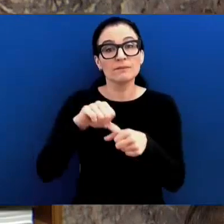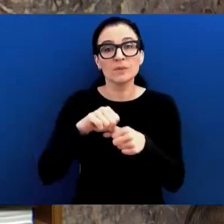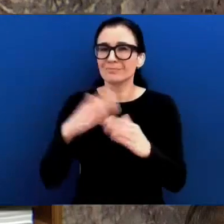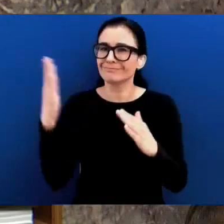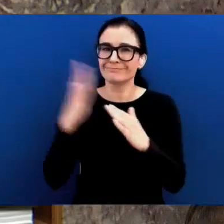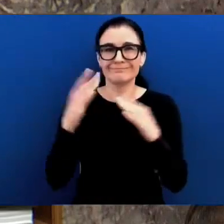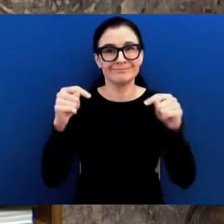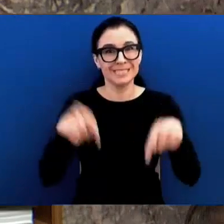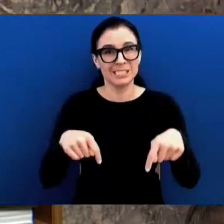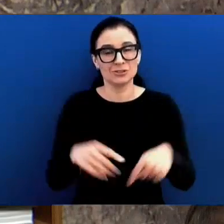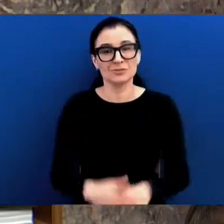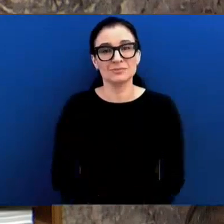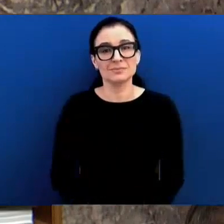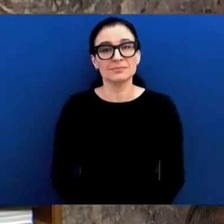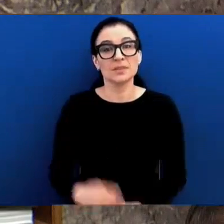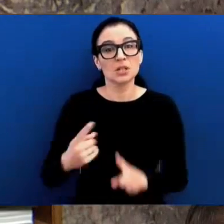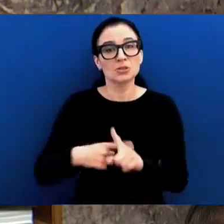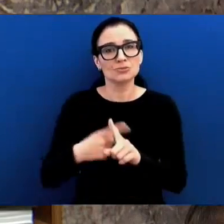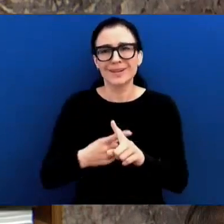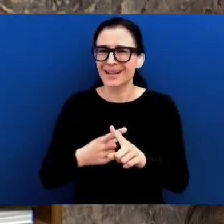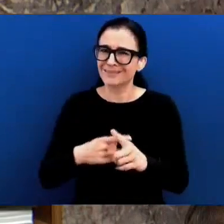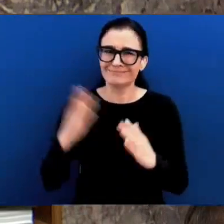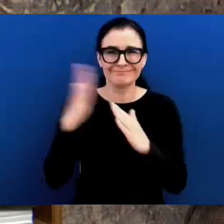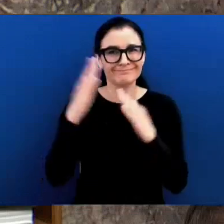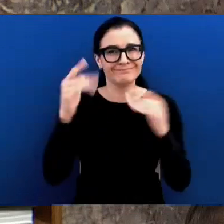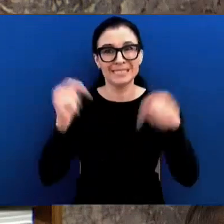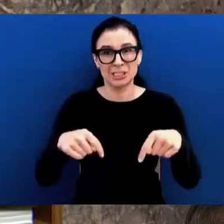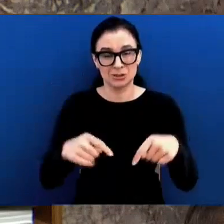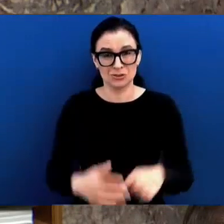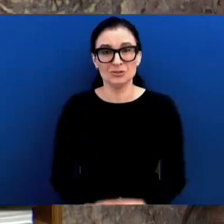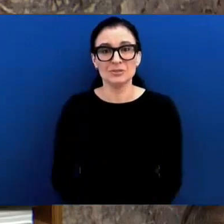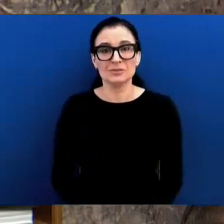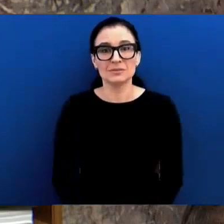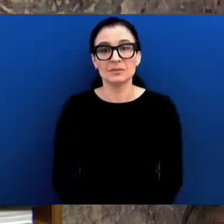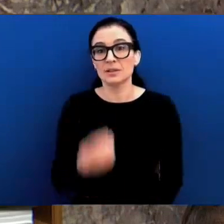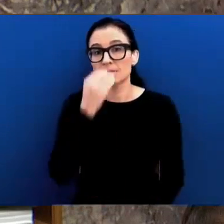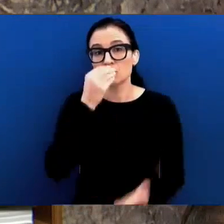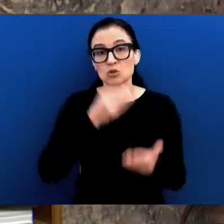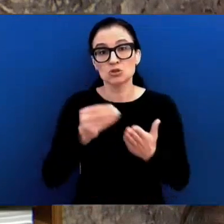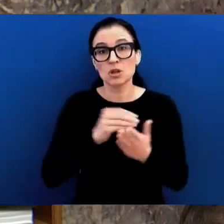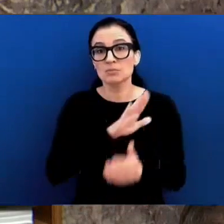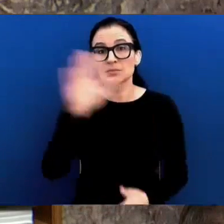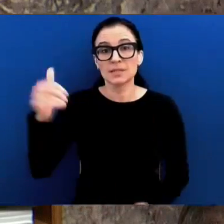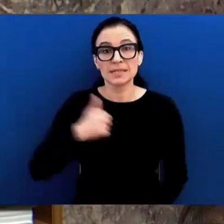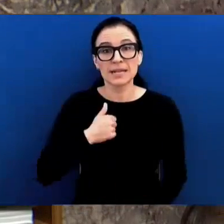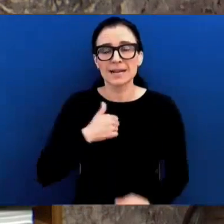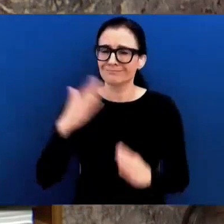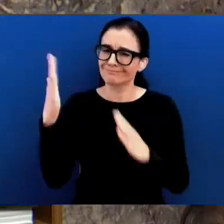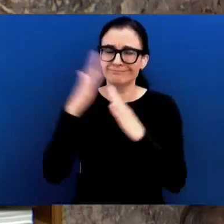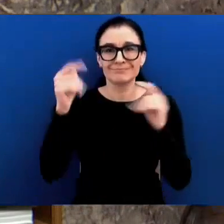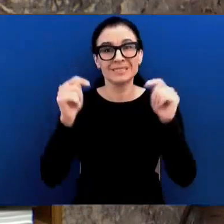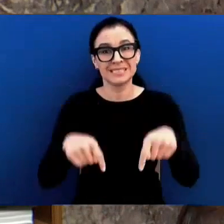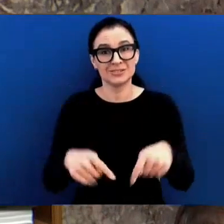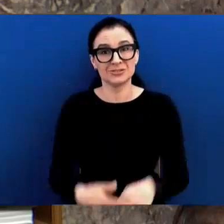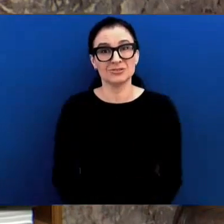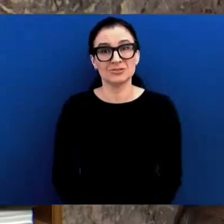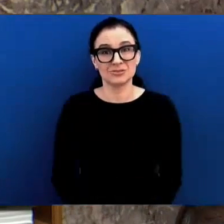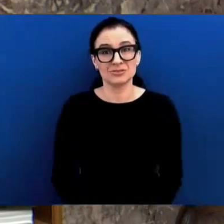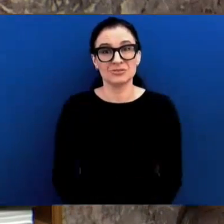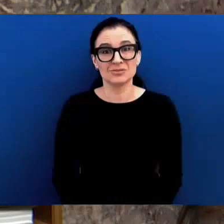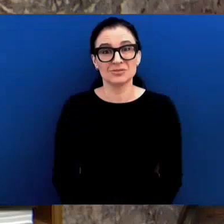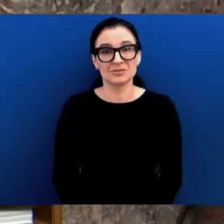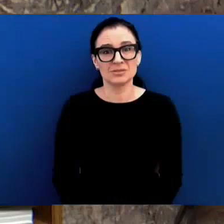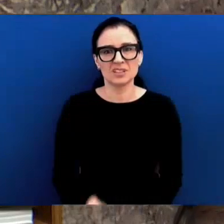highest grocery prices in Canada. That's actually your results. You have to wear those results as a result of the decisions you